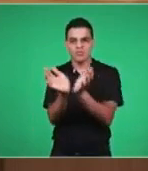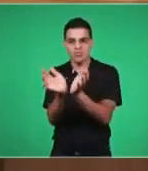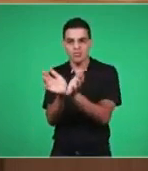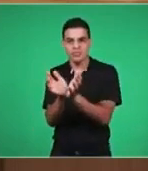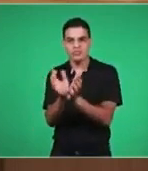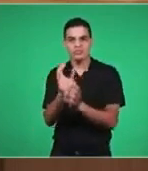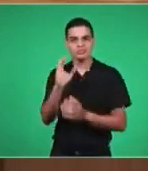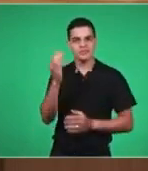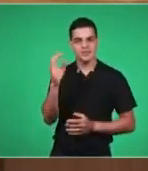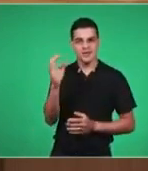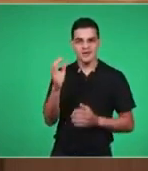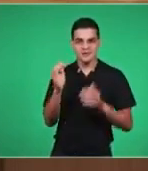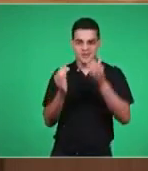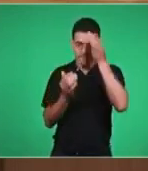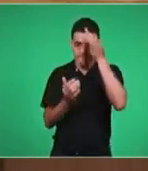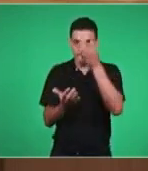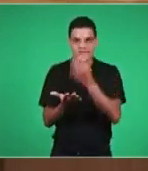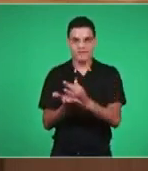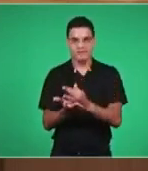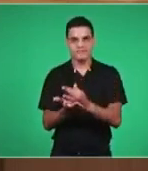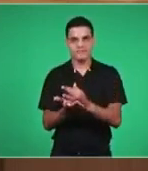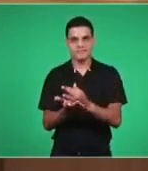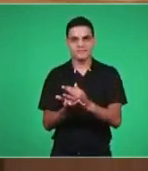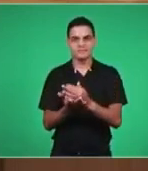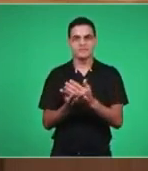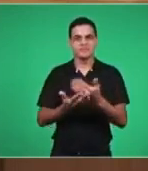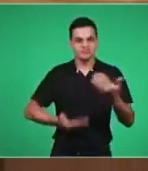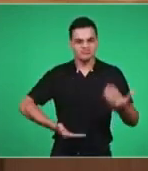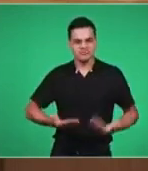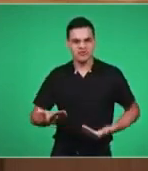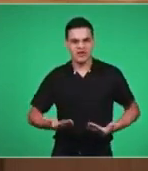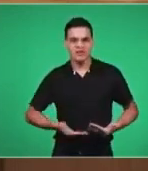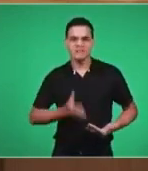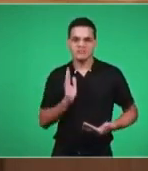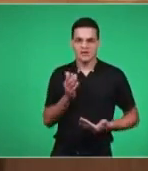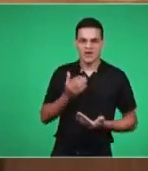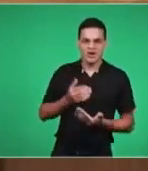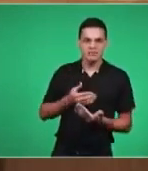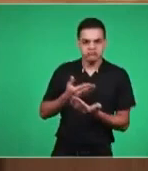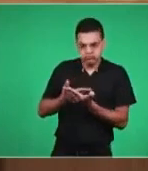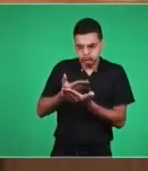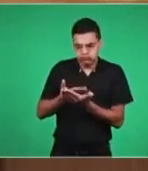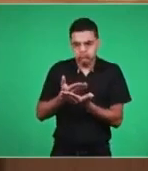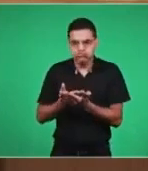Today we are with a group here with a brethren that are part of the Science and Faith.